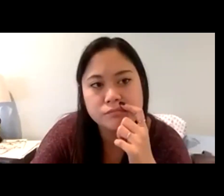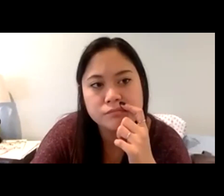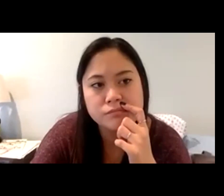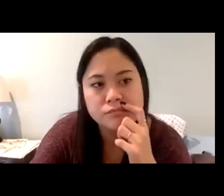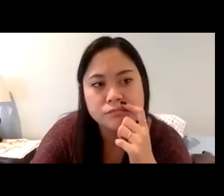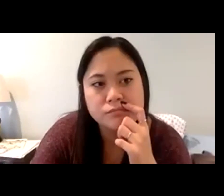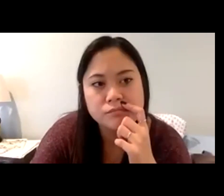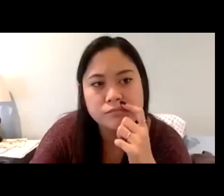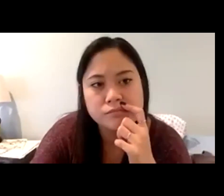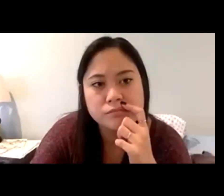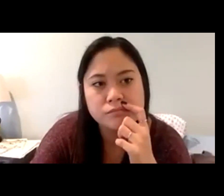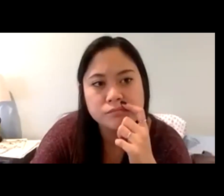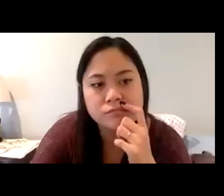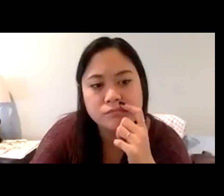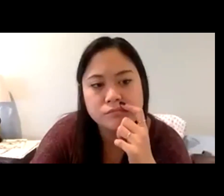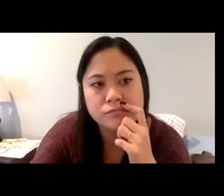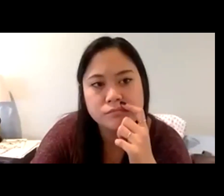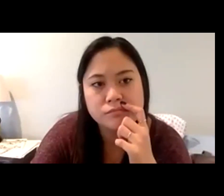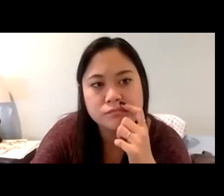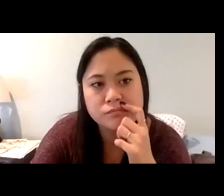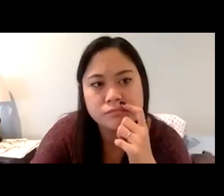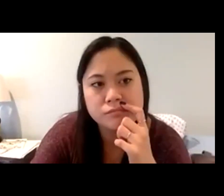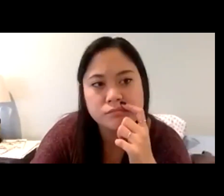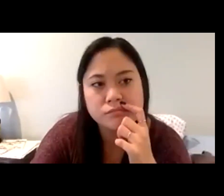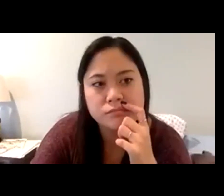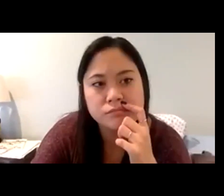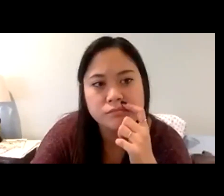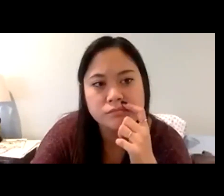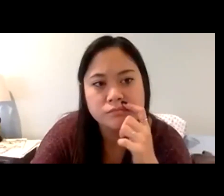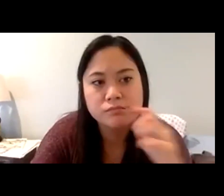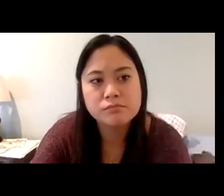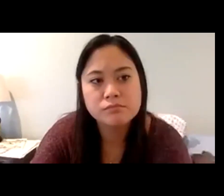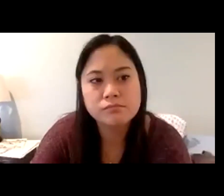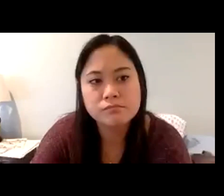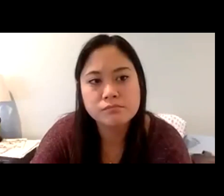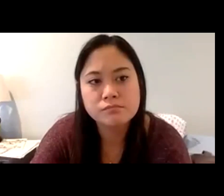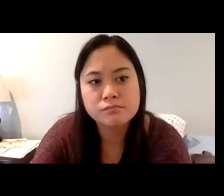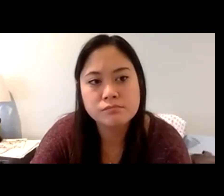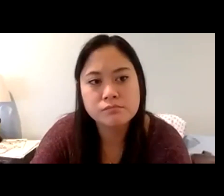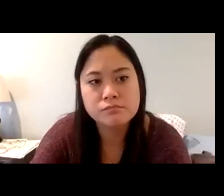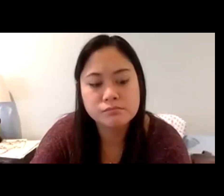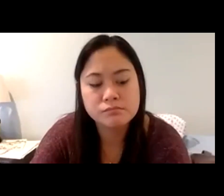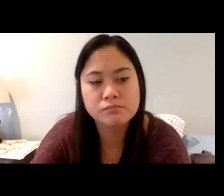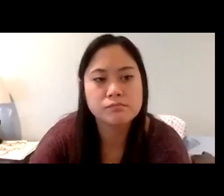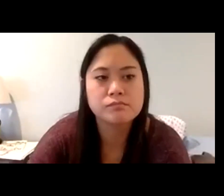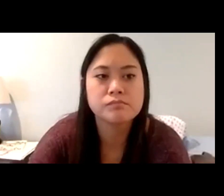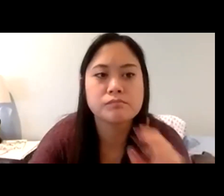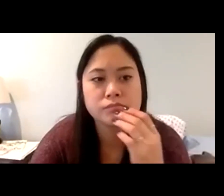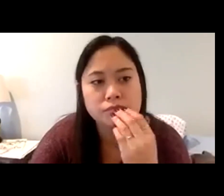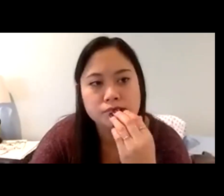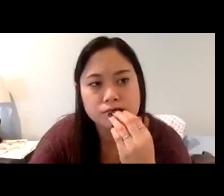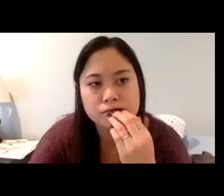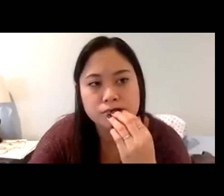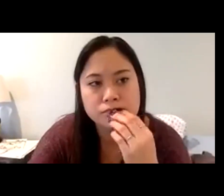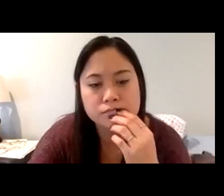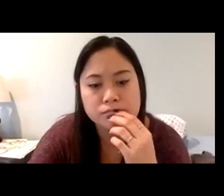yeah. No, we haven't seen anything. Okay. Mhm. I just wanted to mention that because I heard